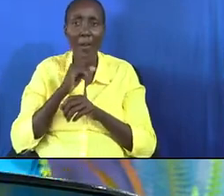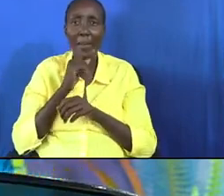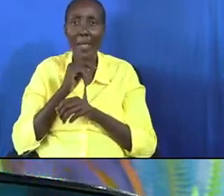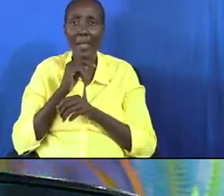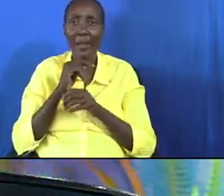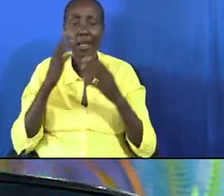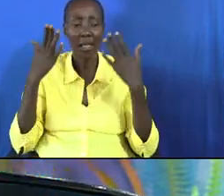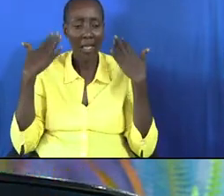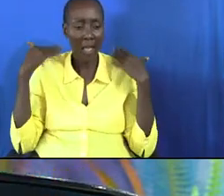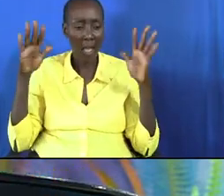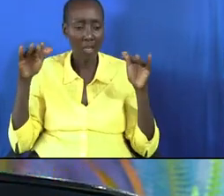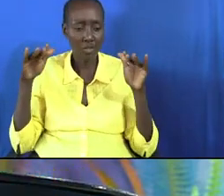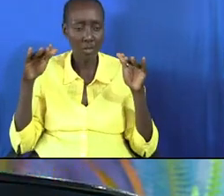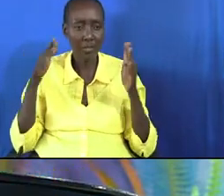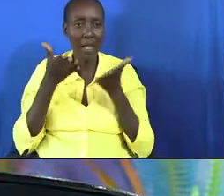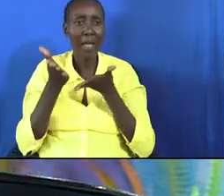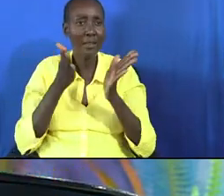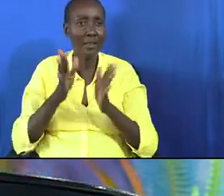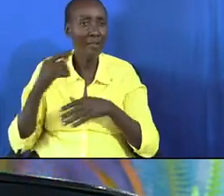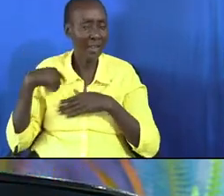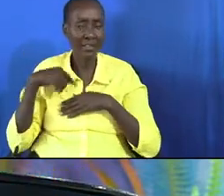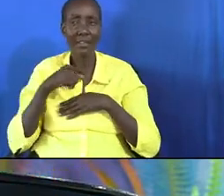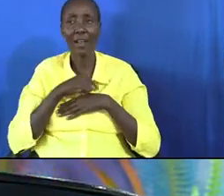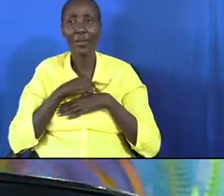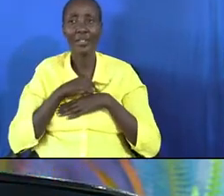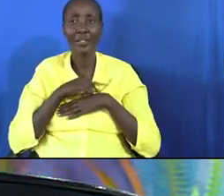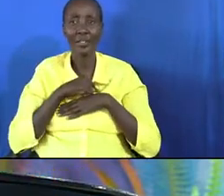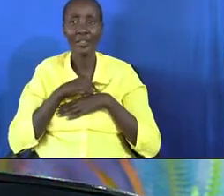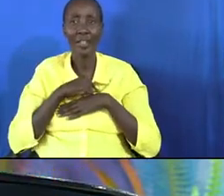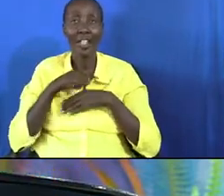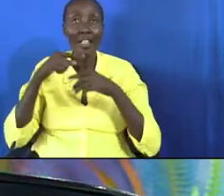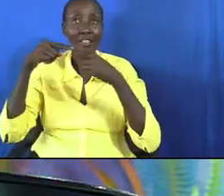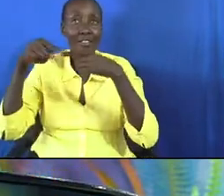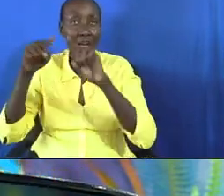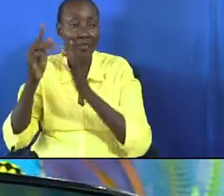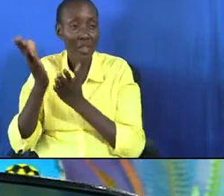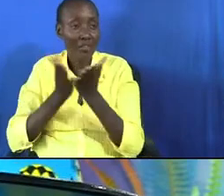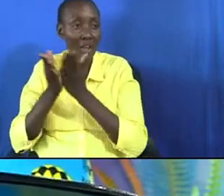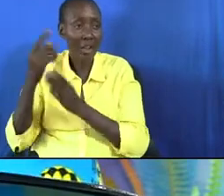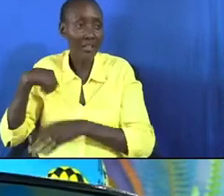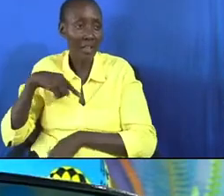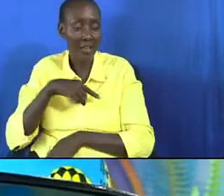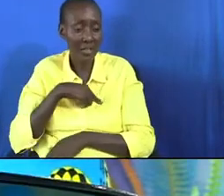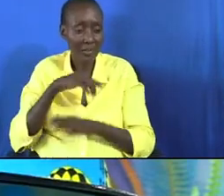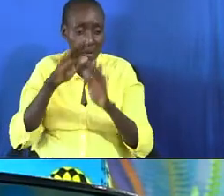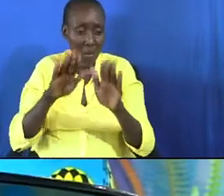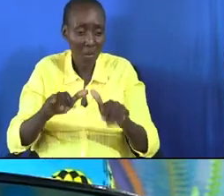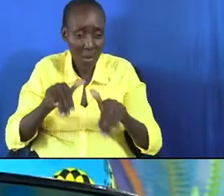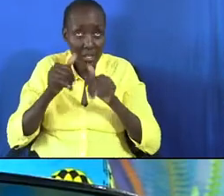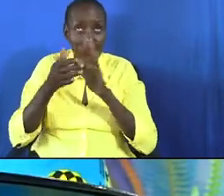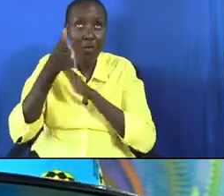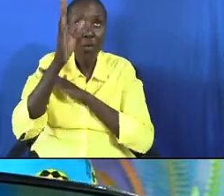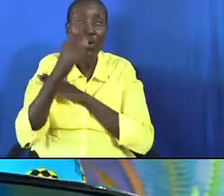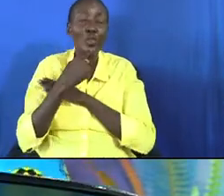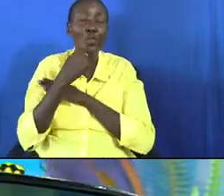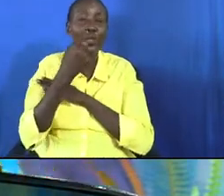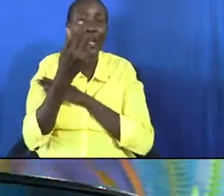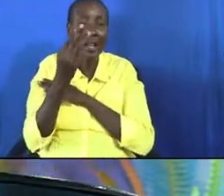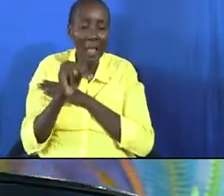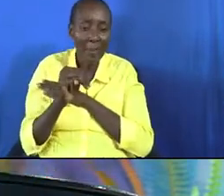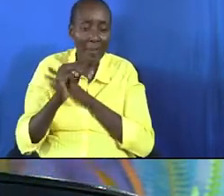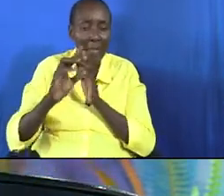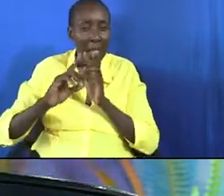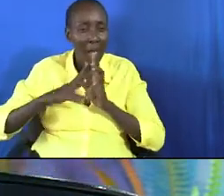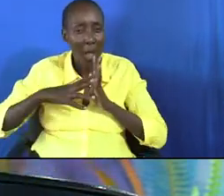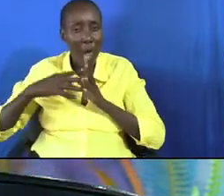angels are our servants. They are the ones who minister to us. They are waiting for God to tell them,